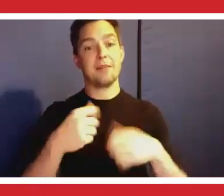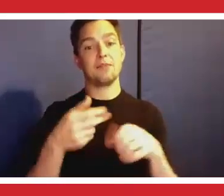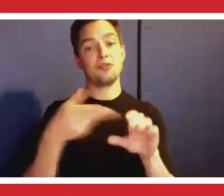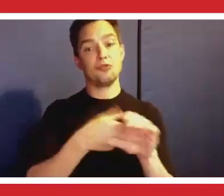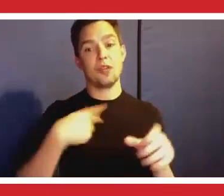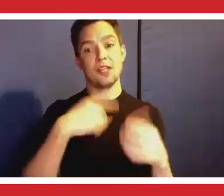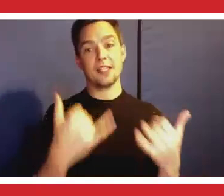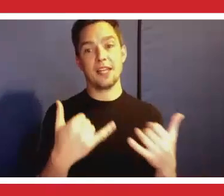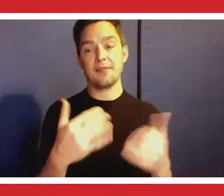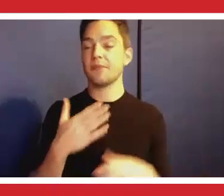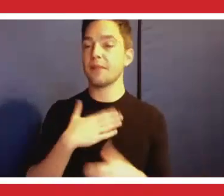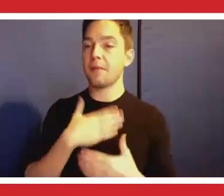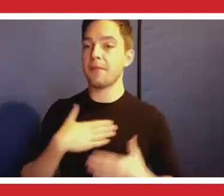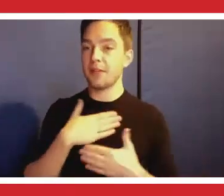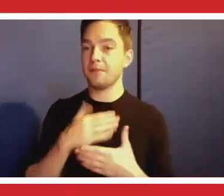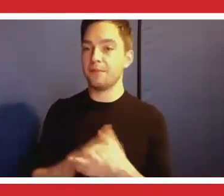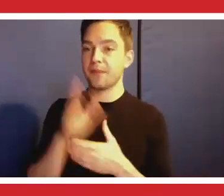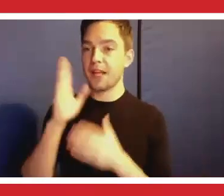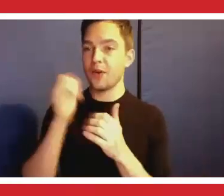That's my pleasure. Hello, everyone.